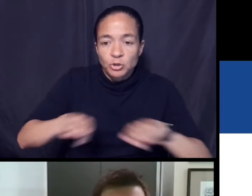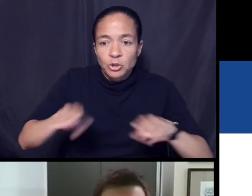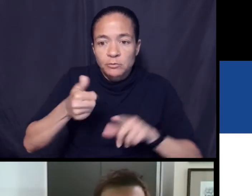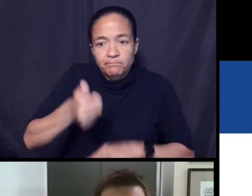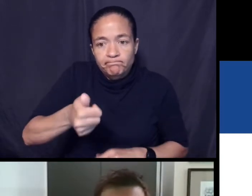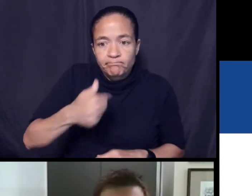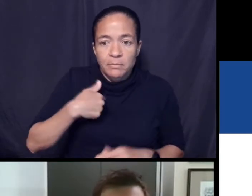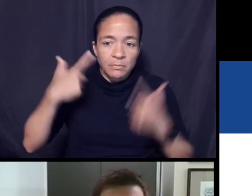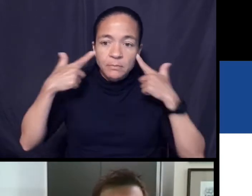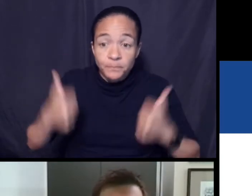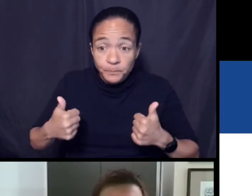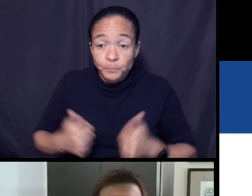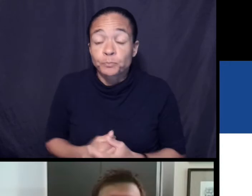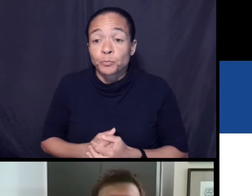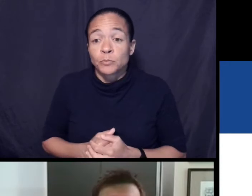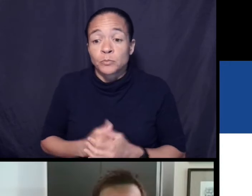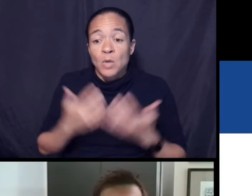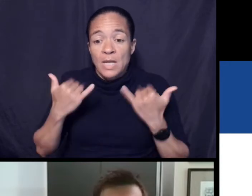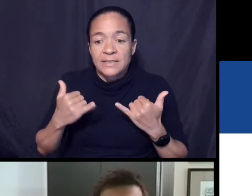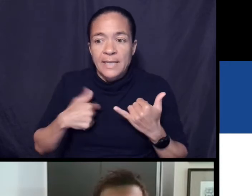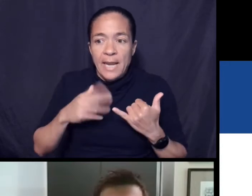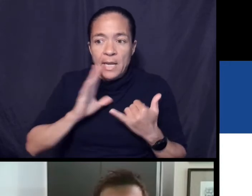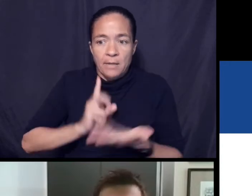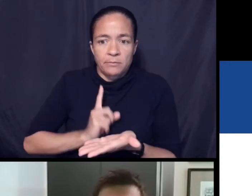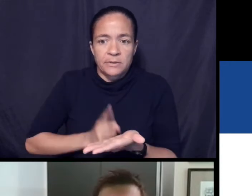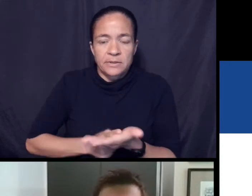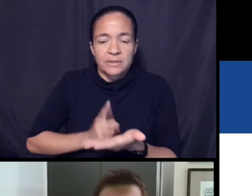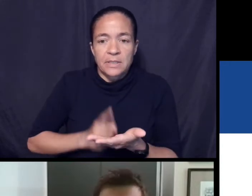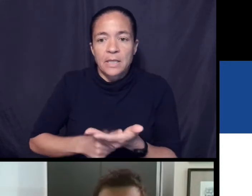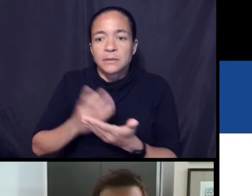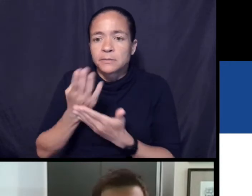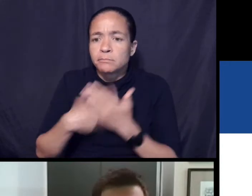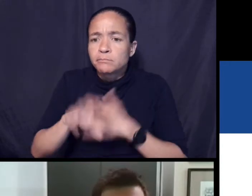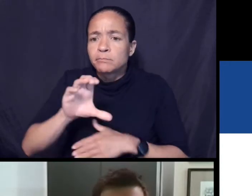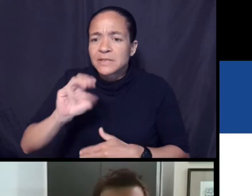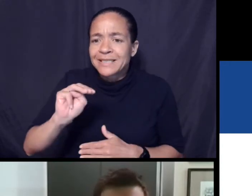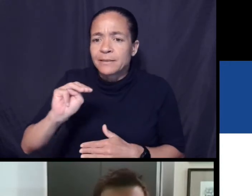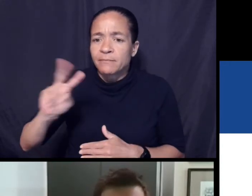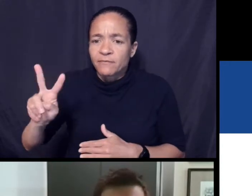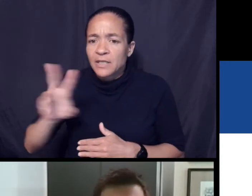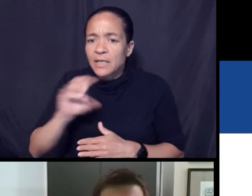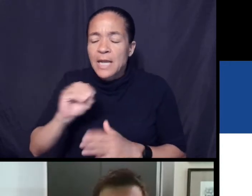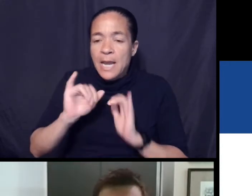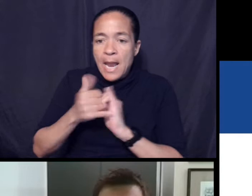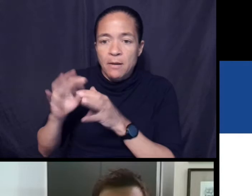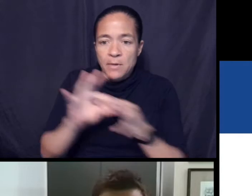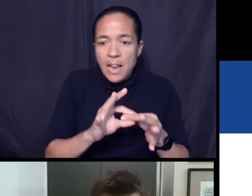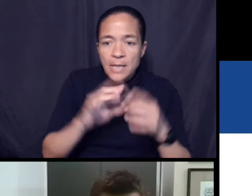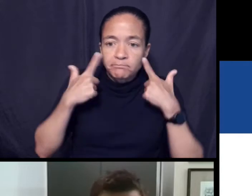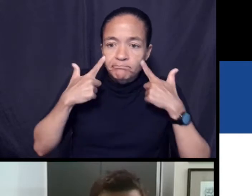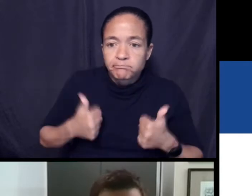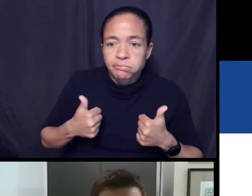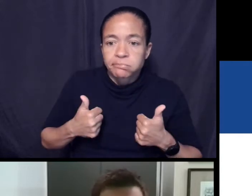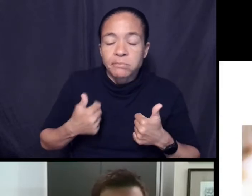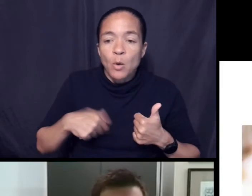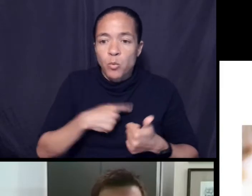I'm going to speak specifically regarding congenital CMV and how it relates to hearing loss that we see